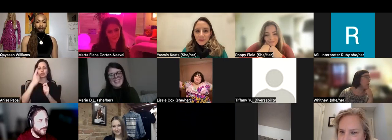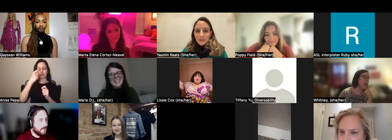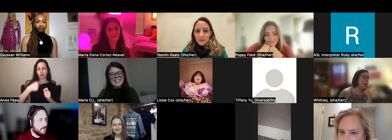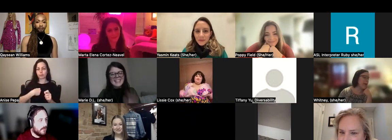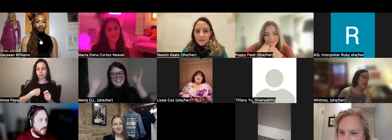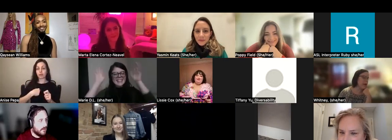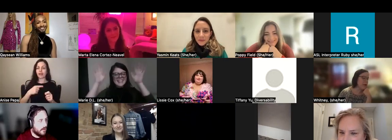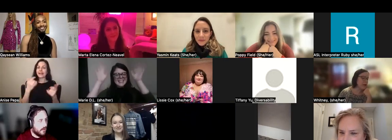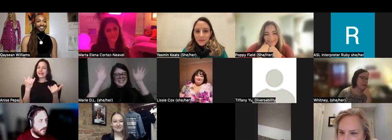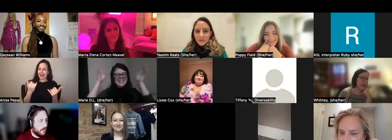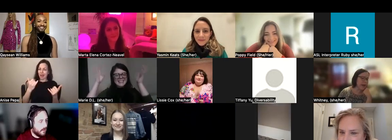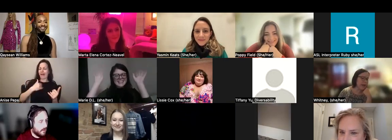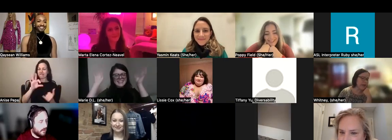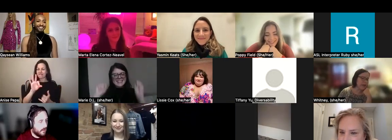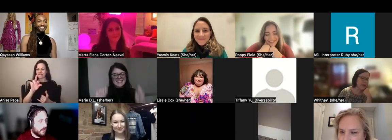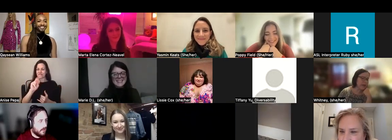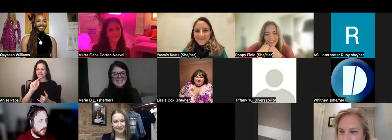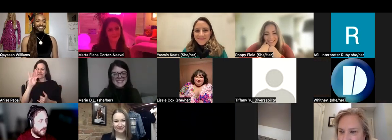my size these days.